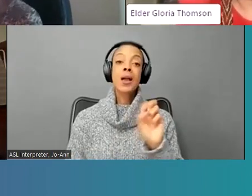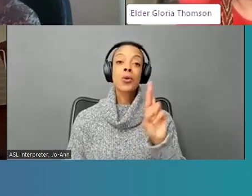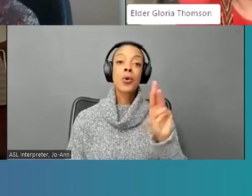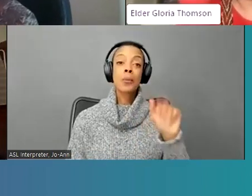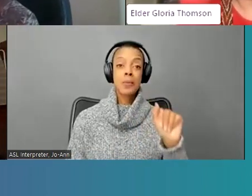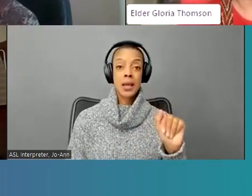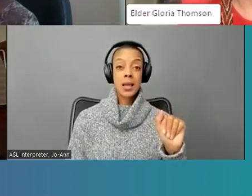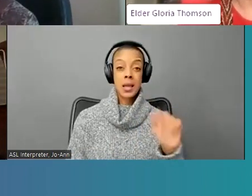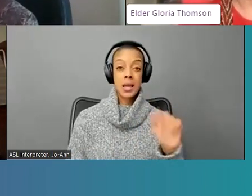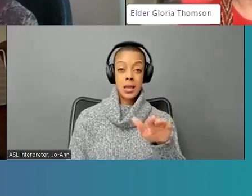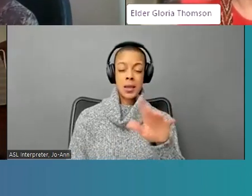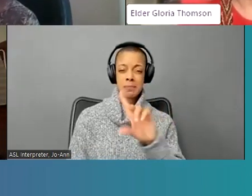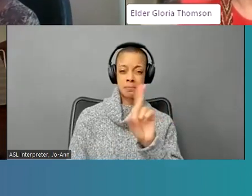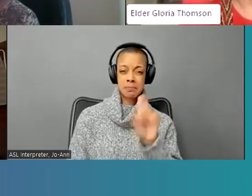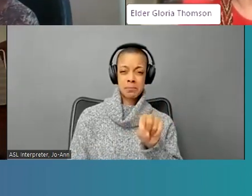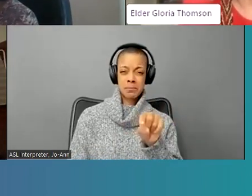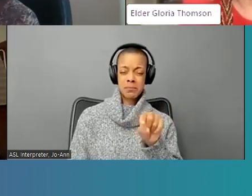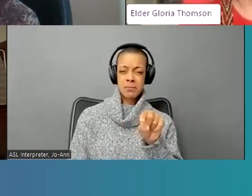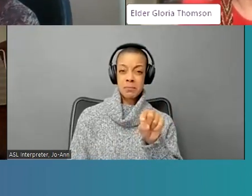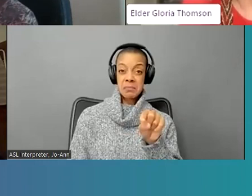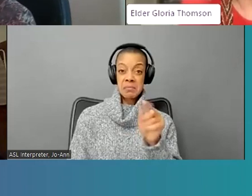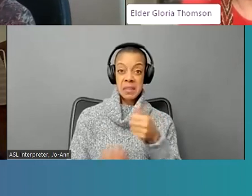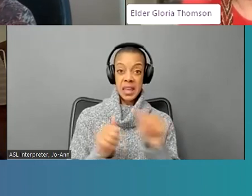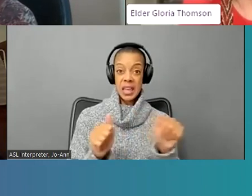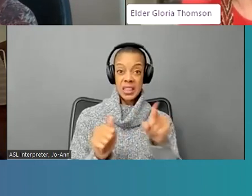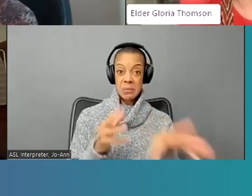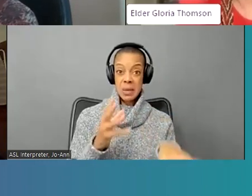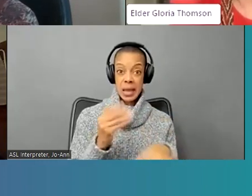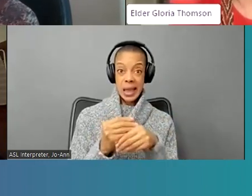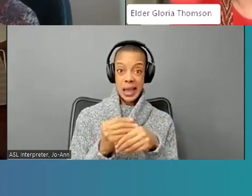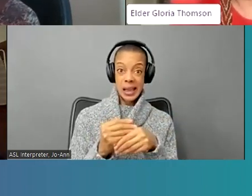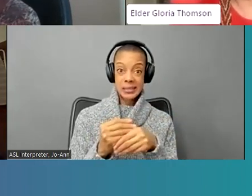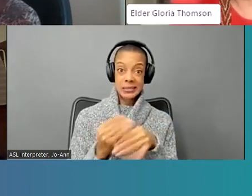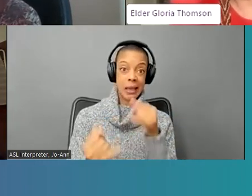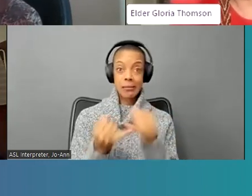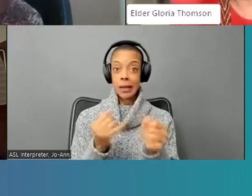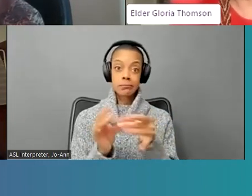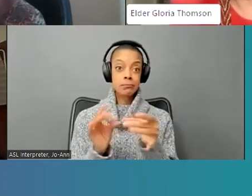wondering, is there anything you'd like to add at this point?